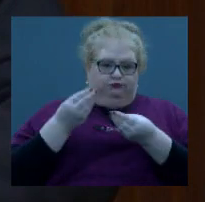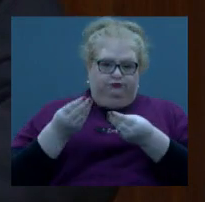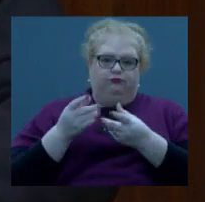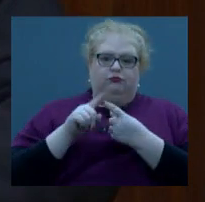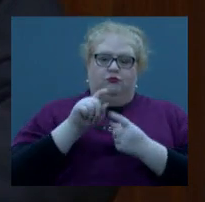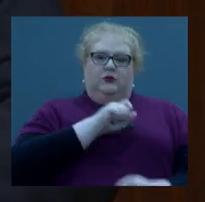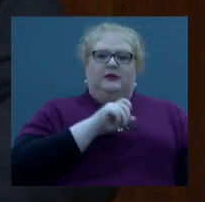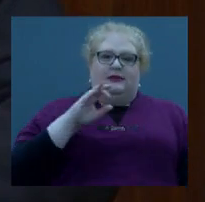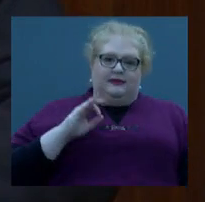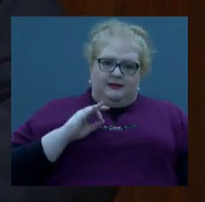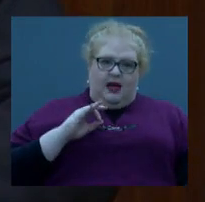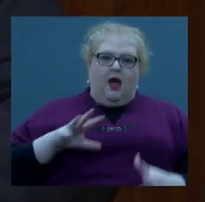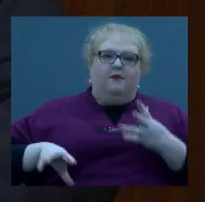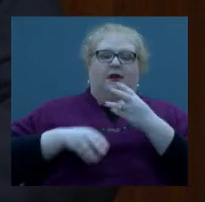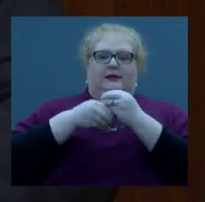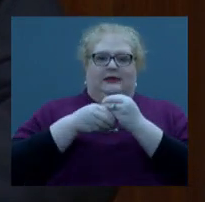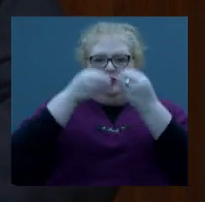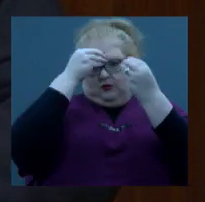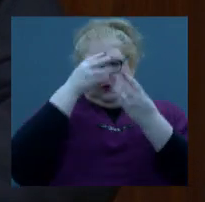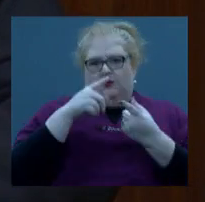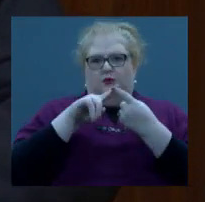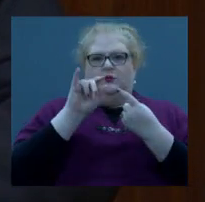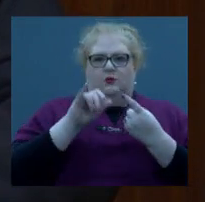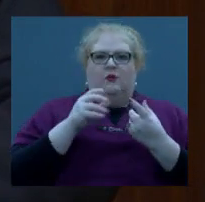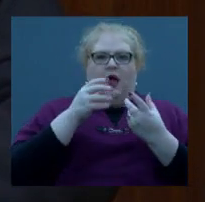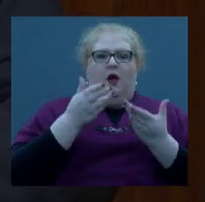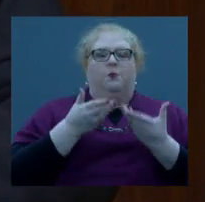Primarily, this gave additional detail to the proposed